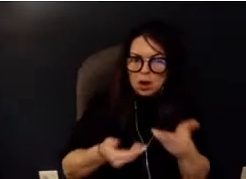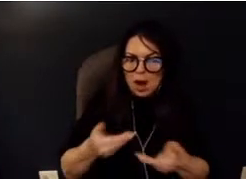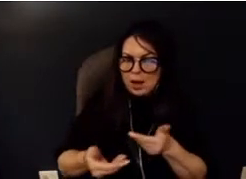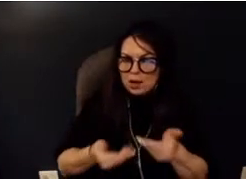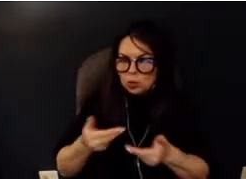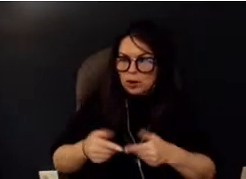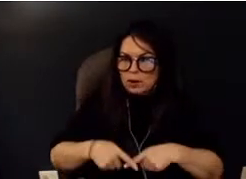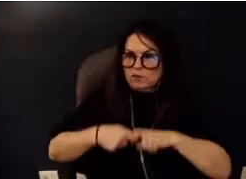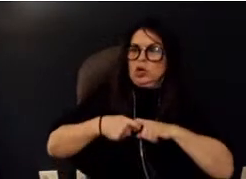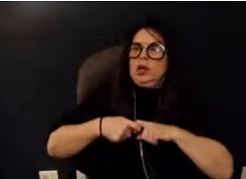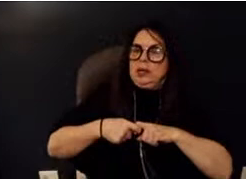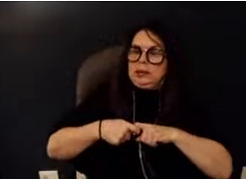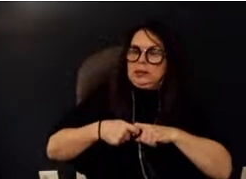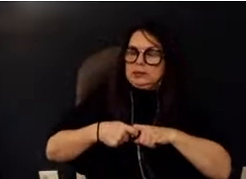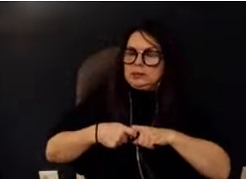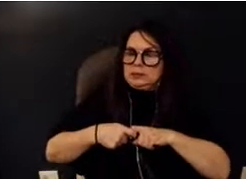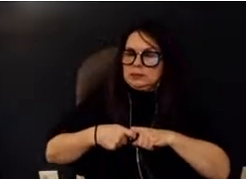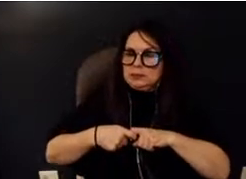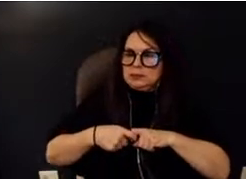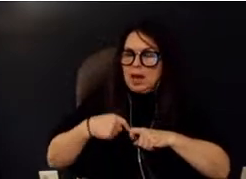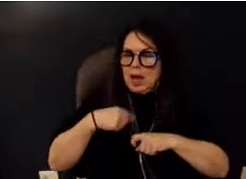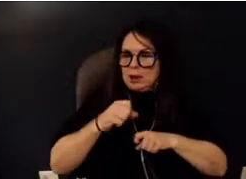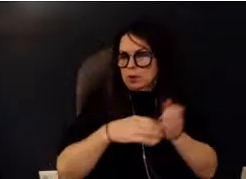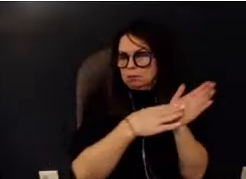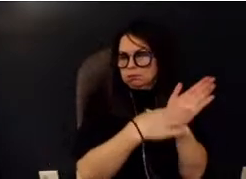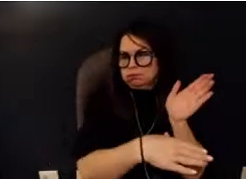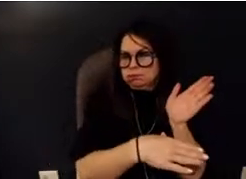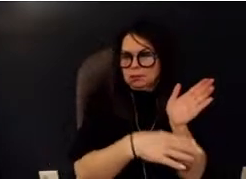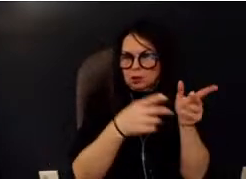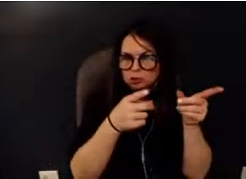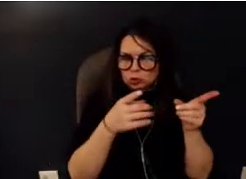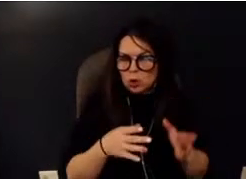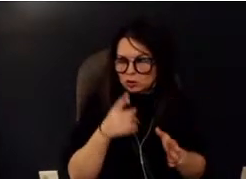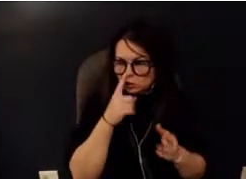the hook on that one right now. But Council Vice President Jenkins.